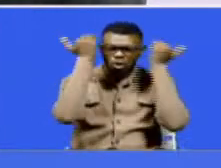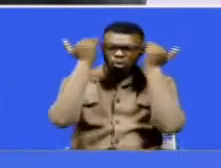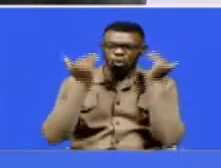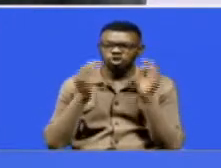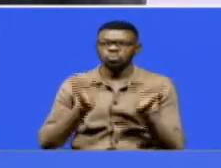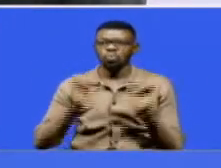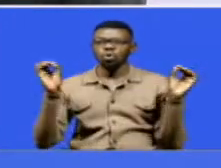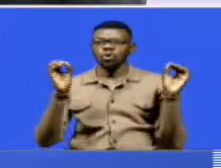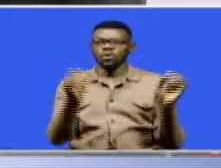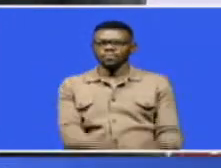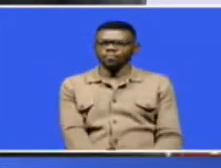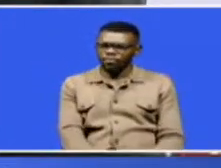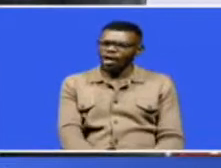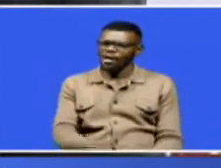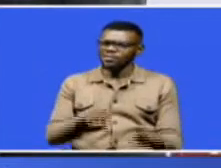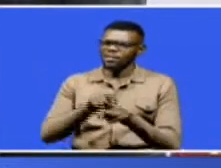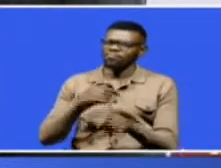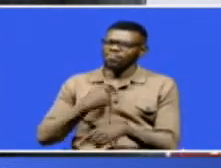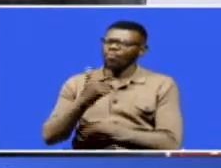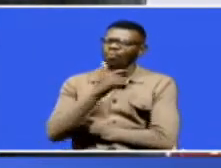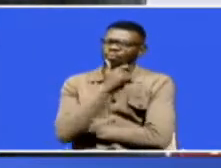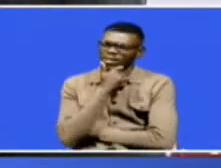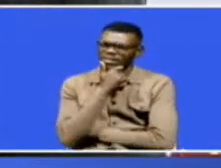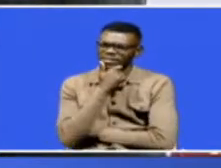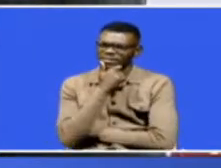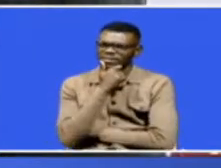And then we were also wondering,